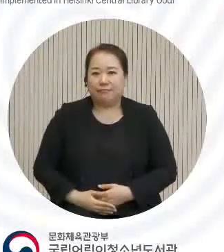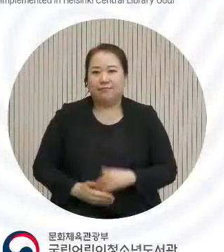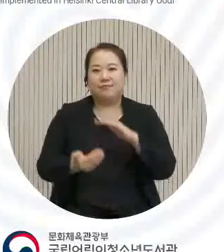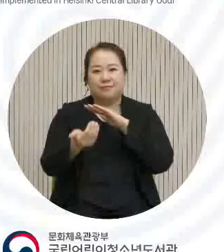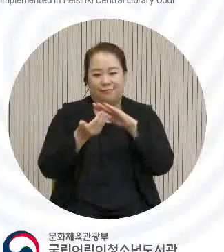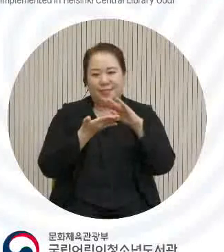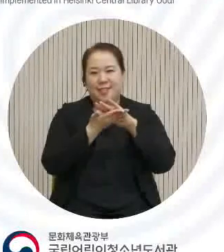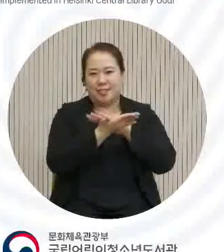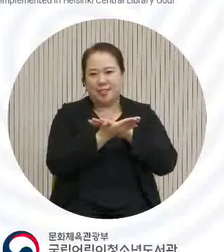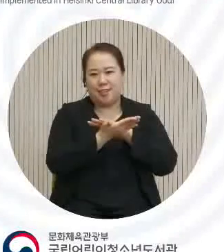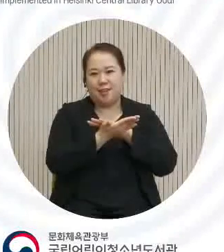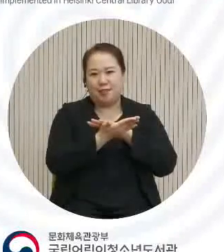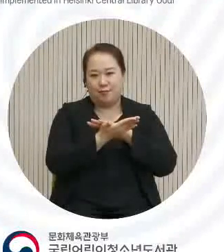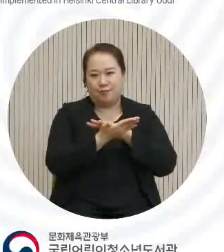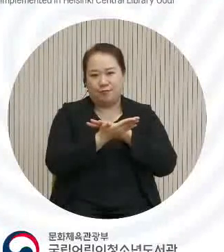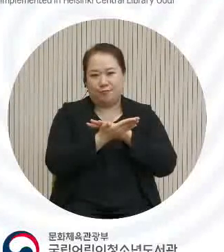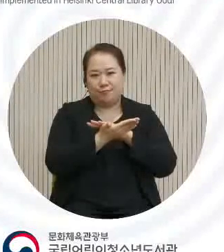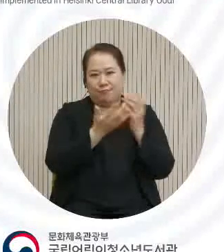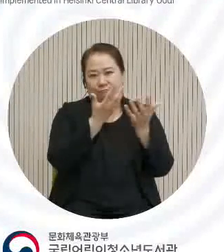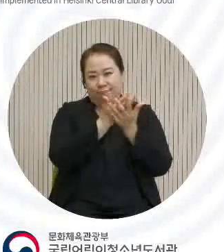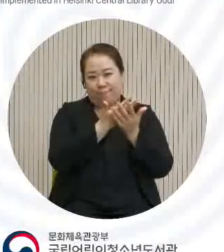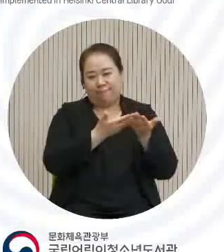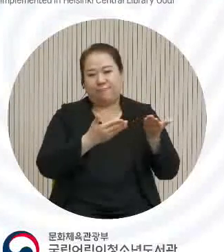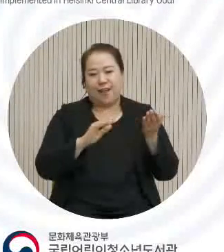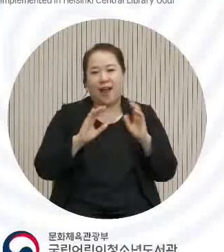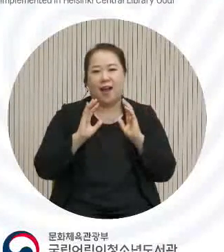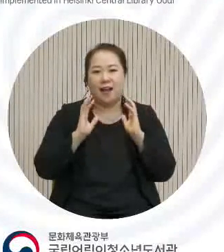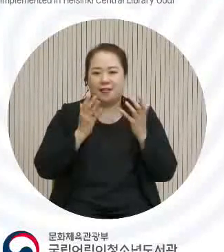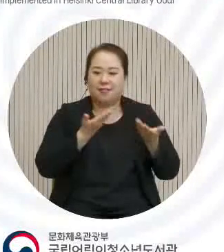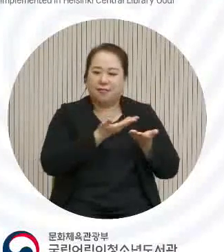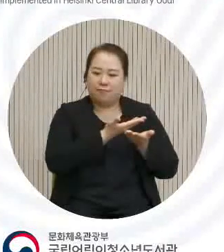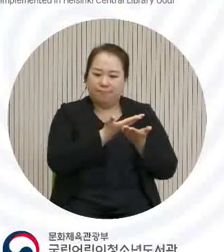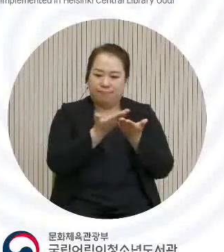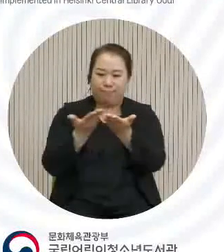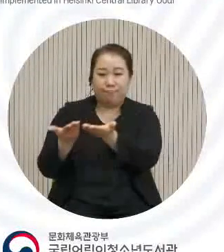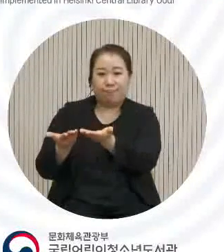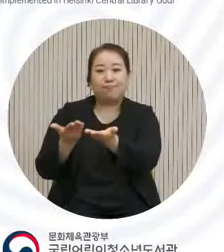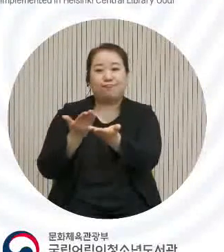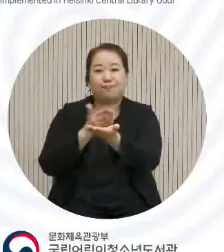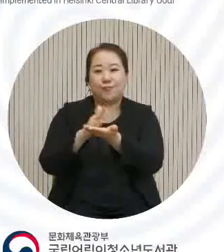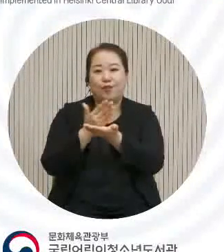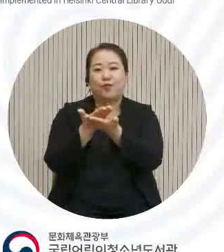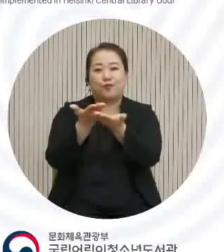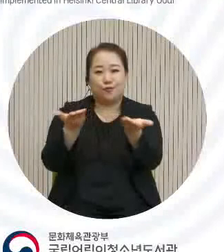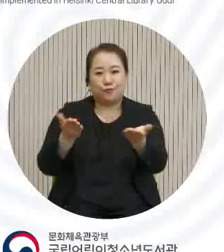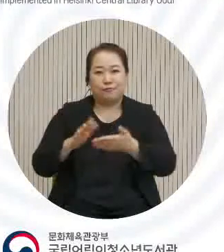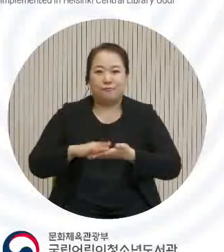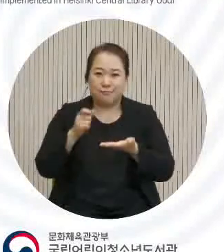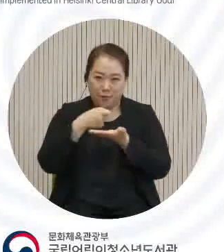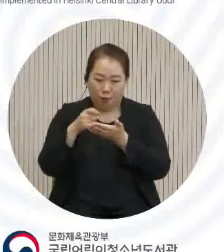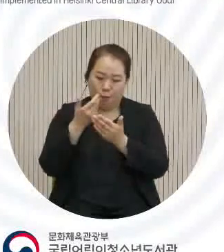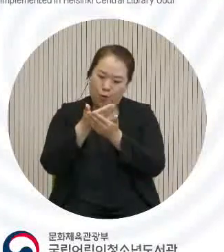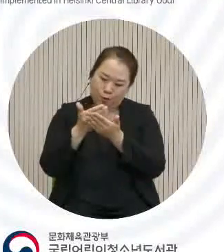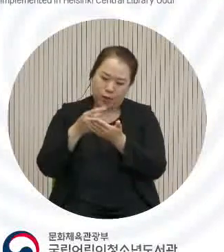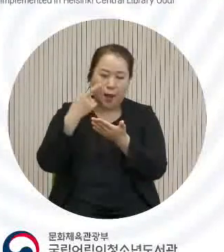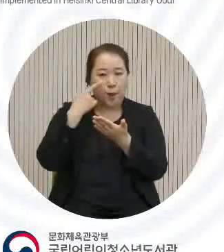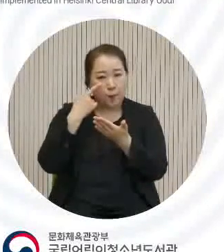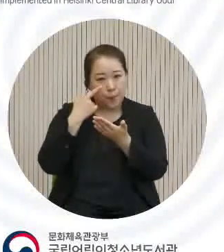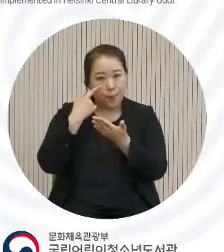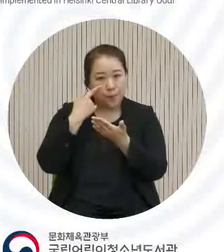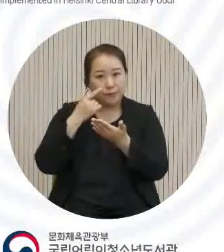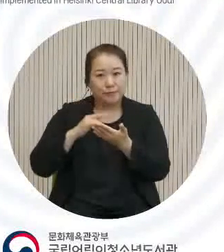handed to each pair with a pencil. The graphite of the pencil is conductive and therefore works here as an